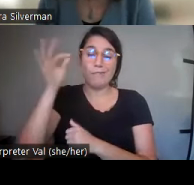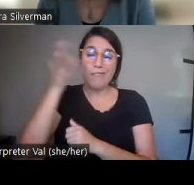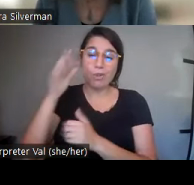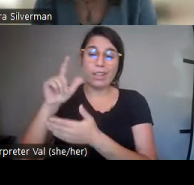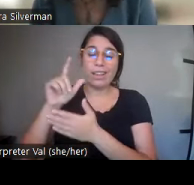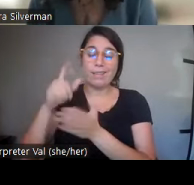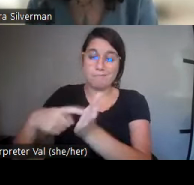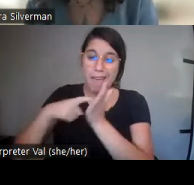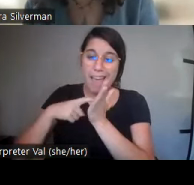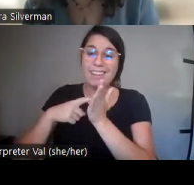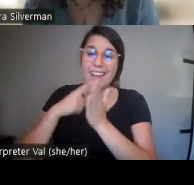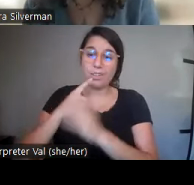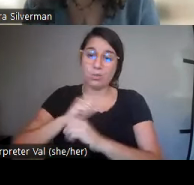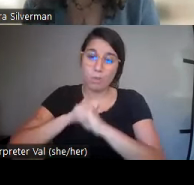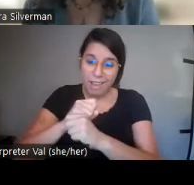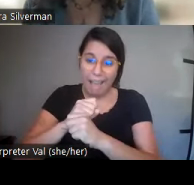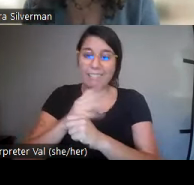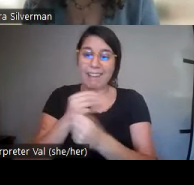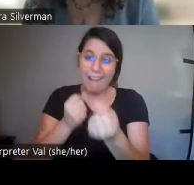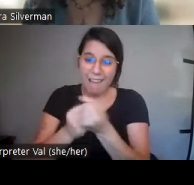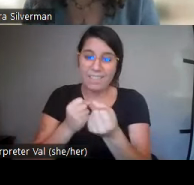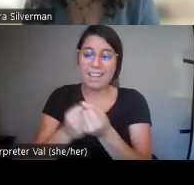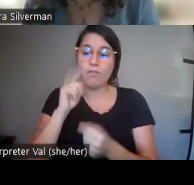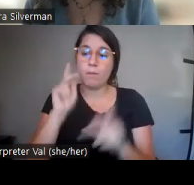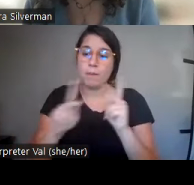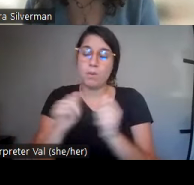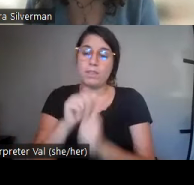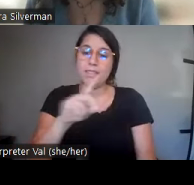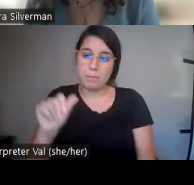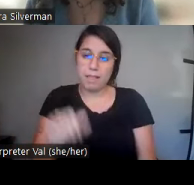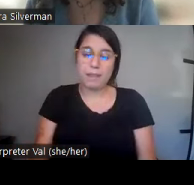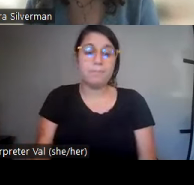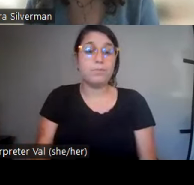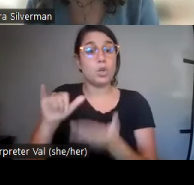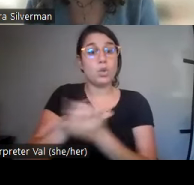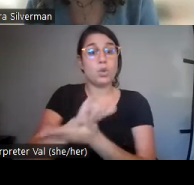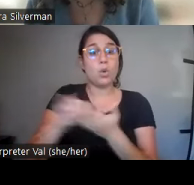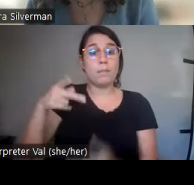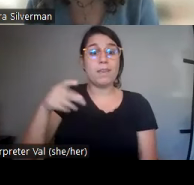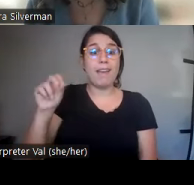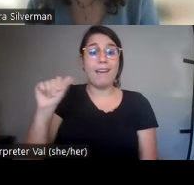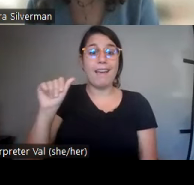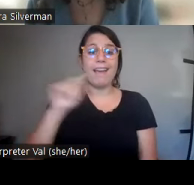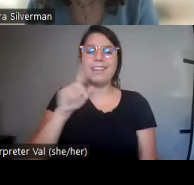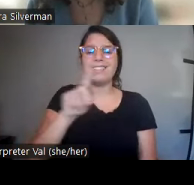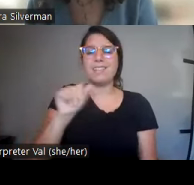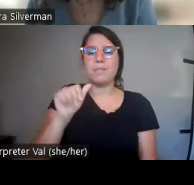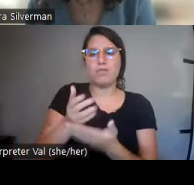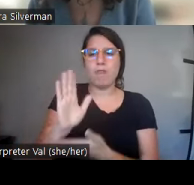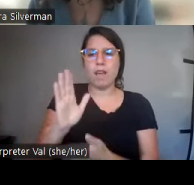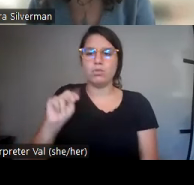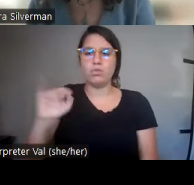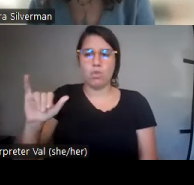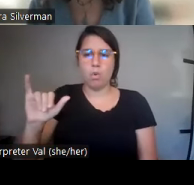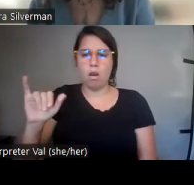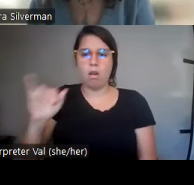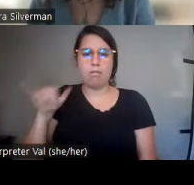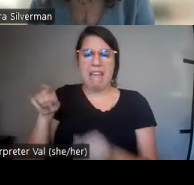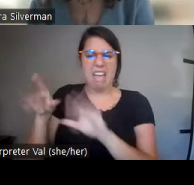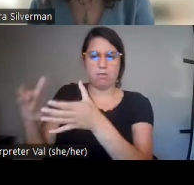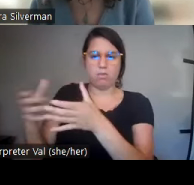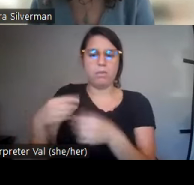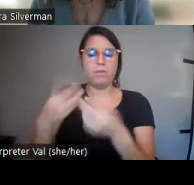for people with disabilities. In New York, our PNA is Disability Rights New York, and they